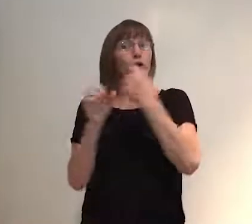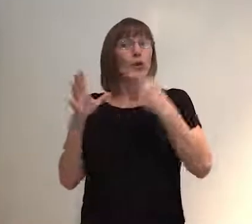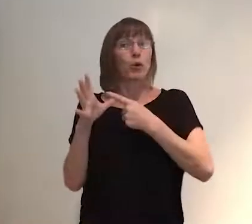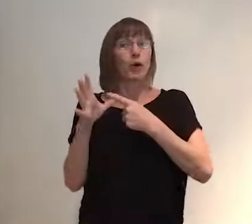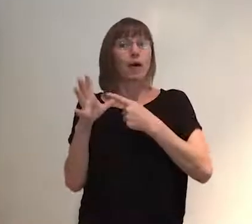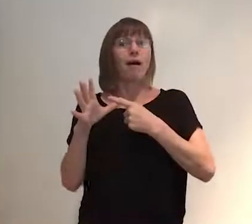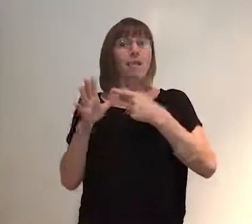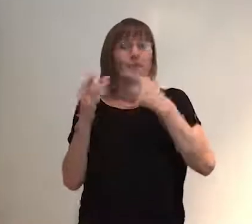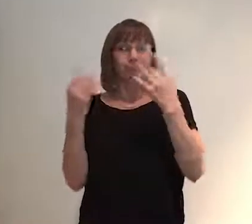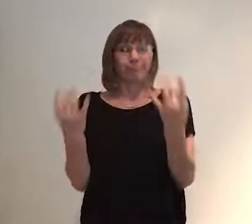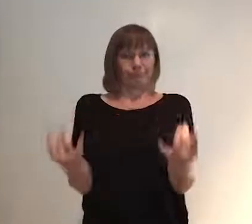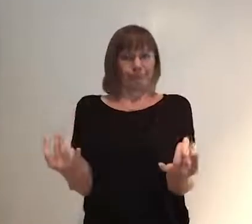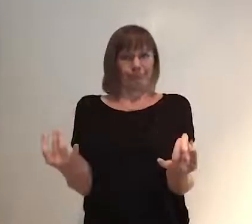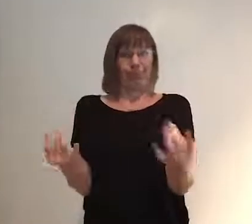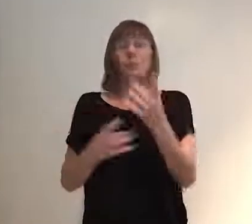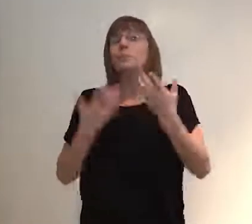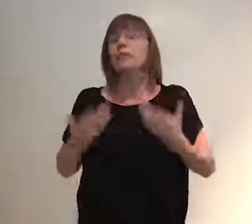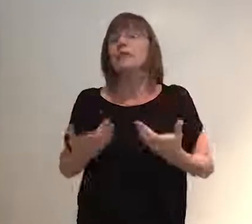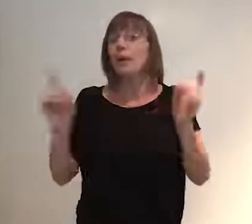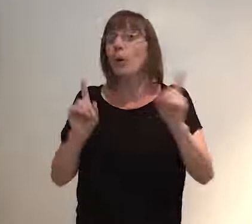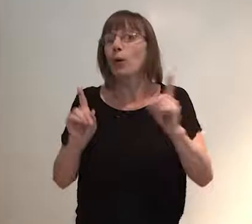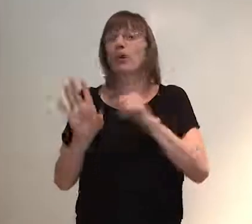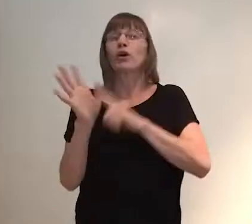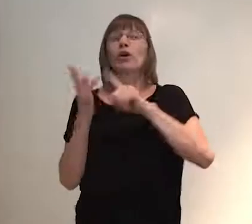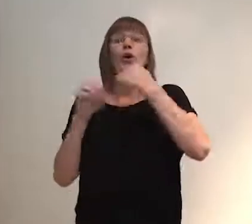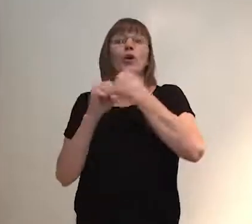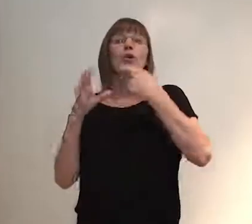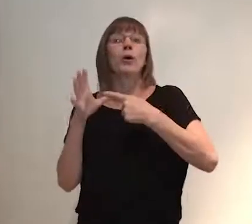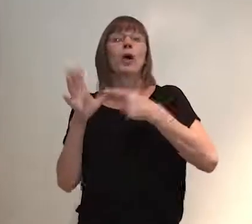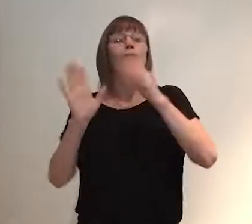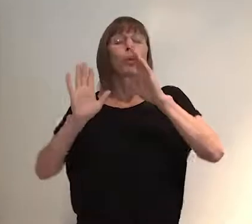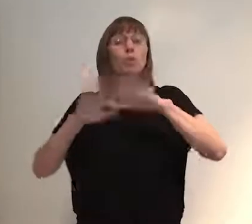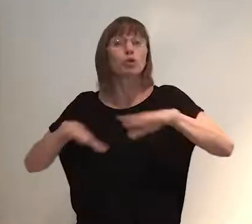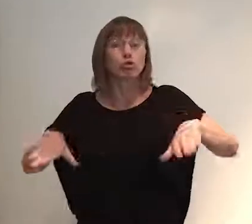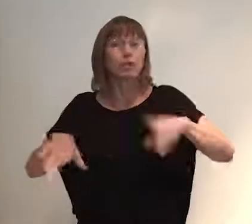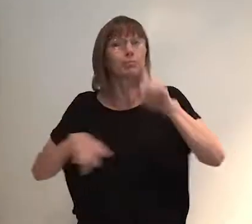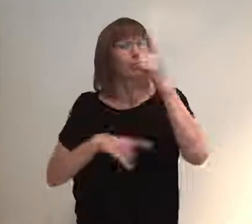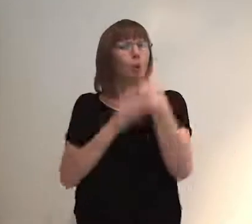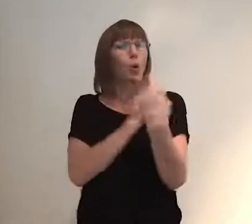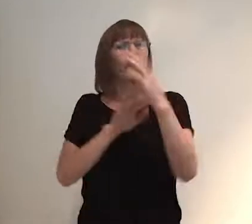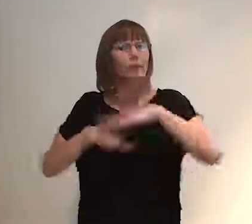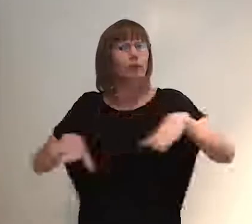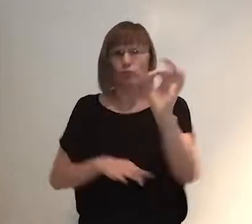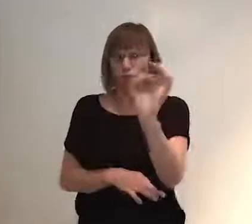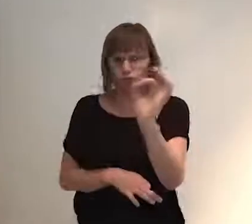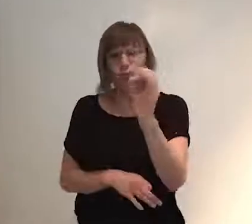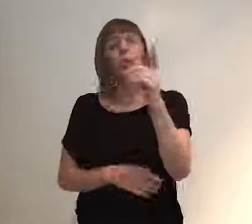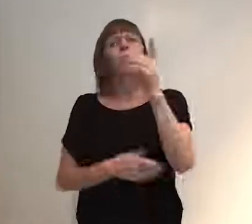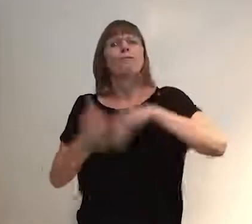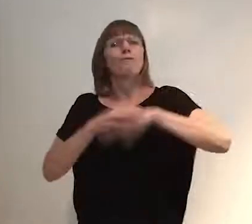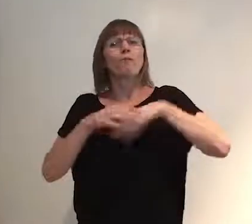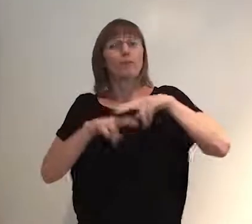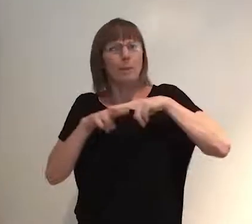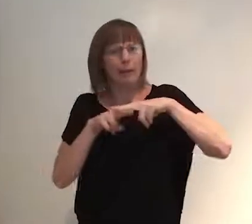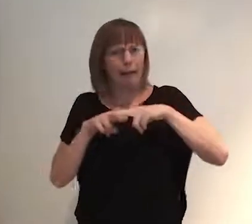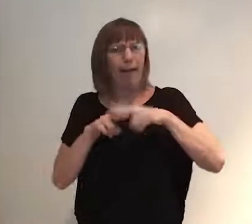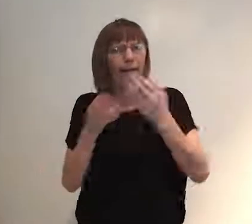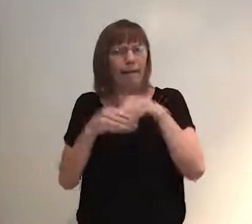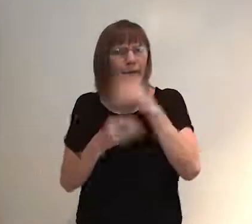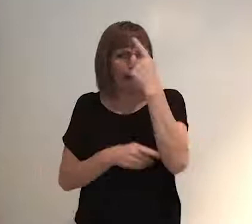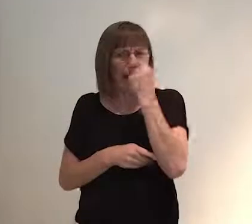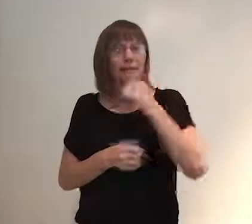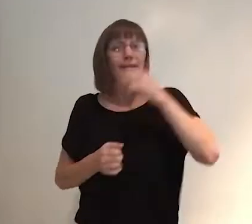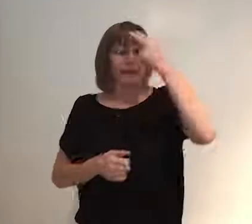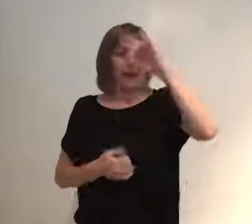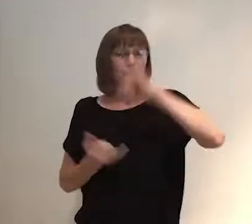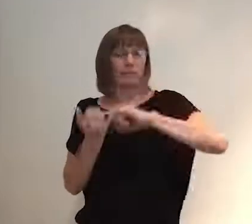yoga sessions. So today we're going to be doing some yoga for children, but this isn't just for children, the whole family can join in. My